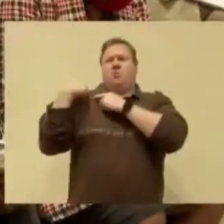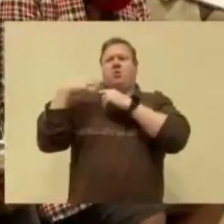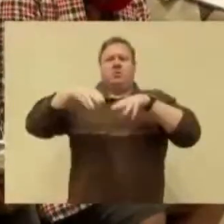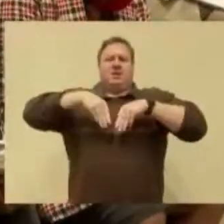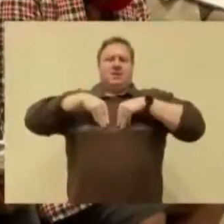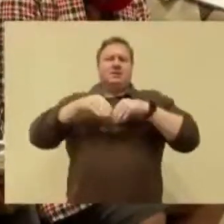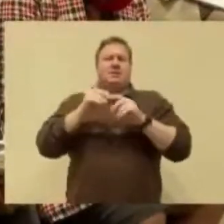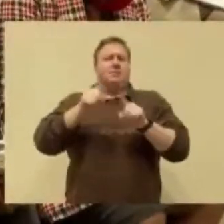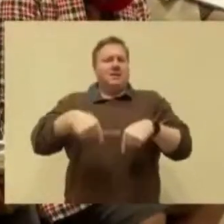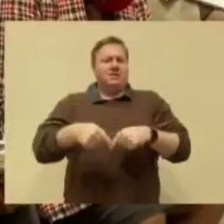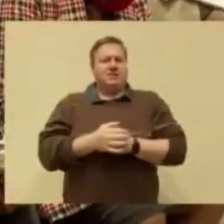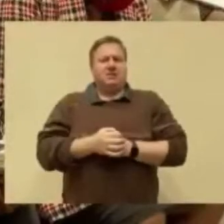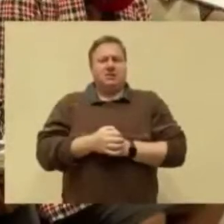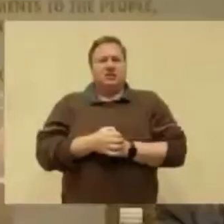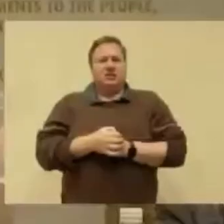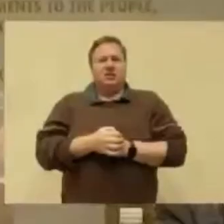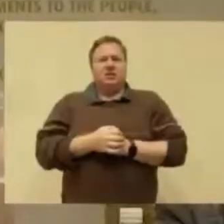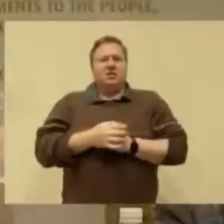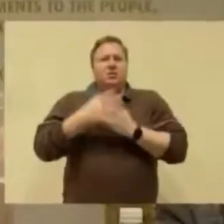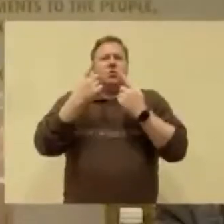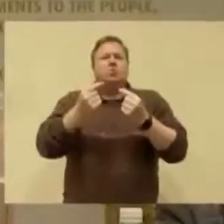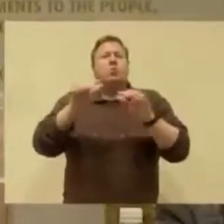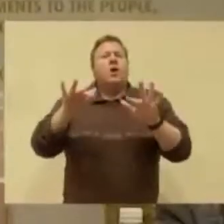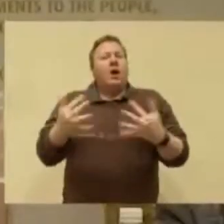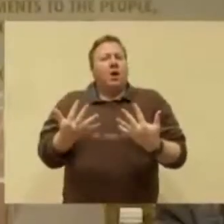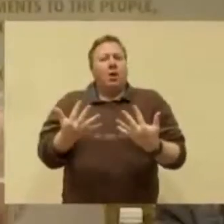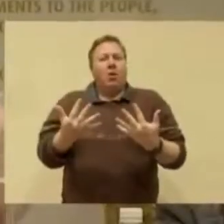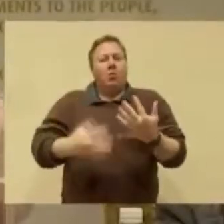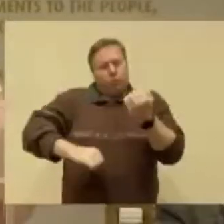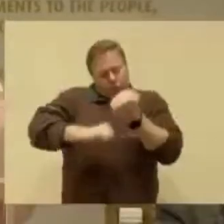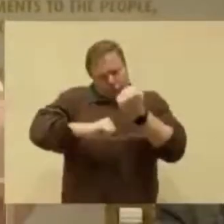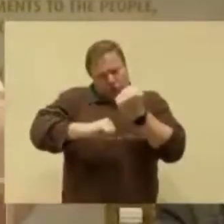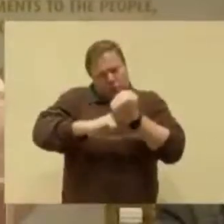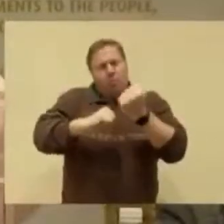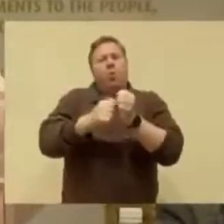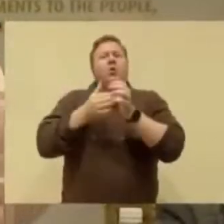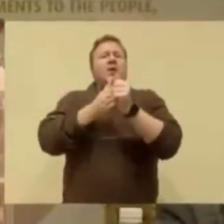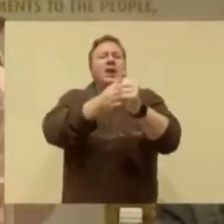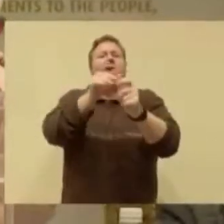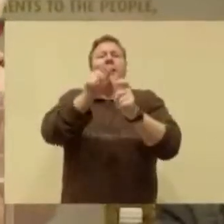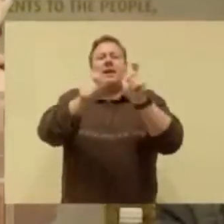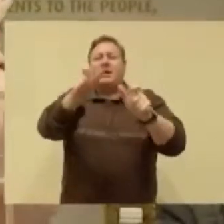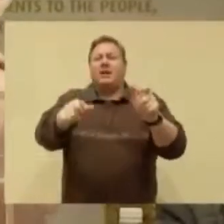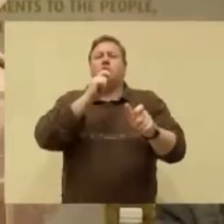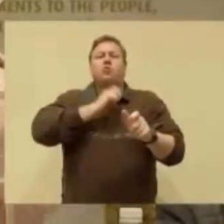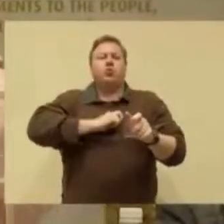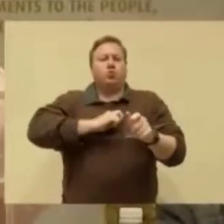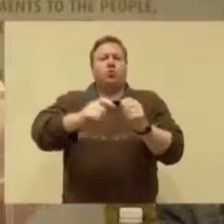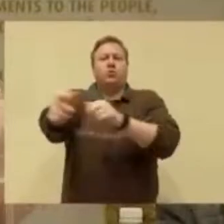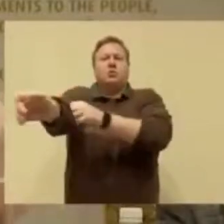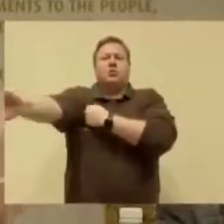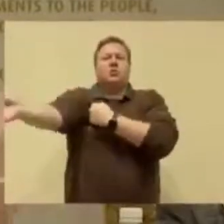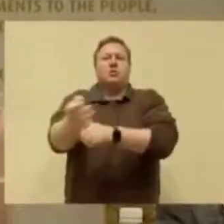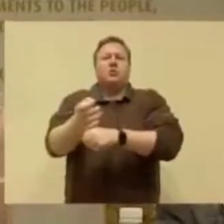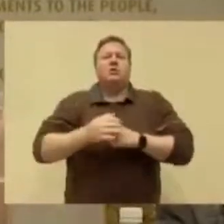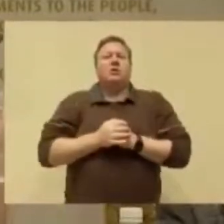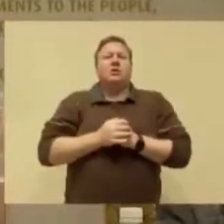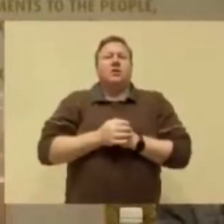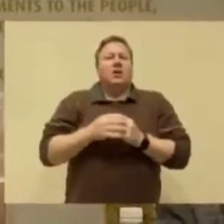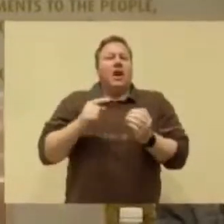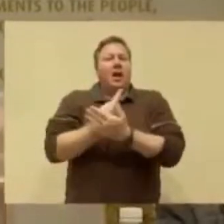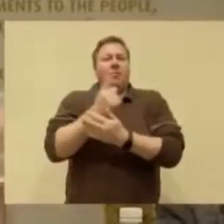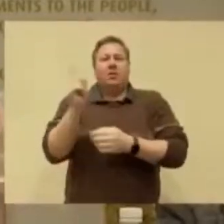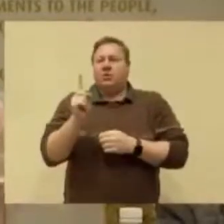also do it by supporting our leadership but what must happen is that we must engage one